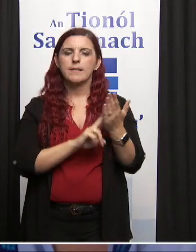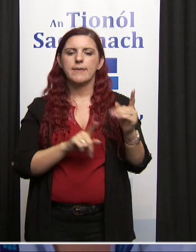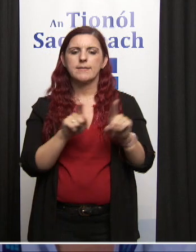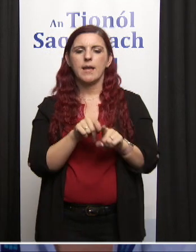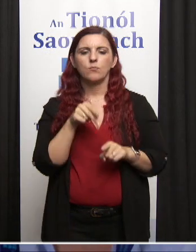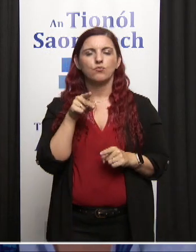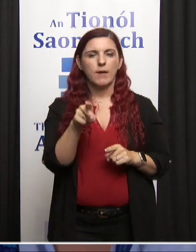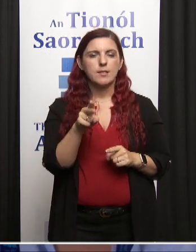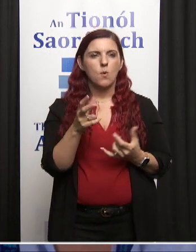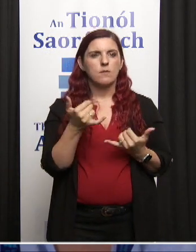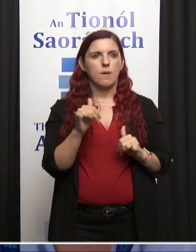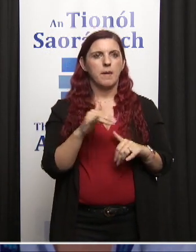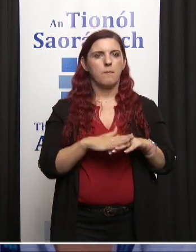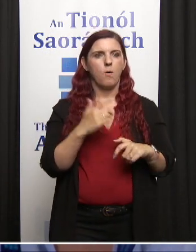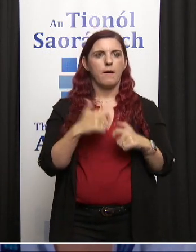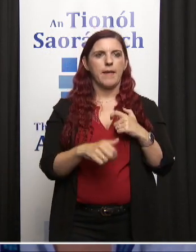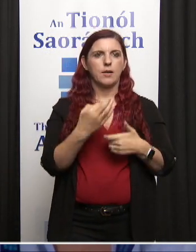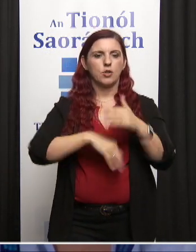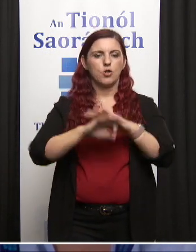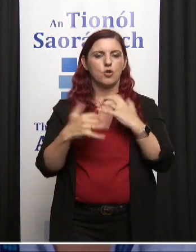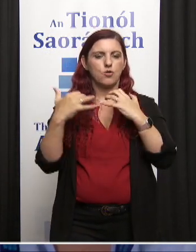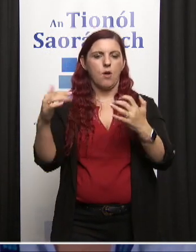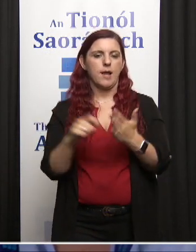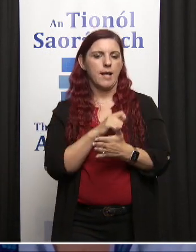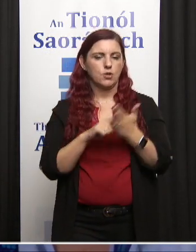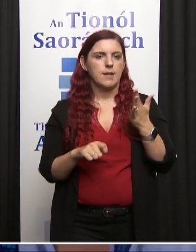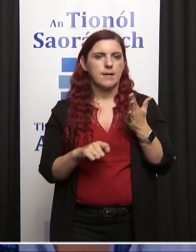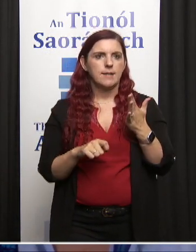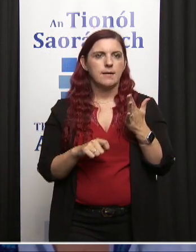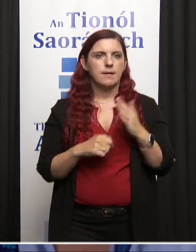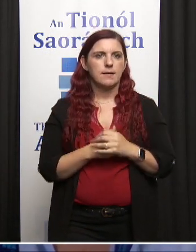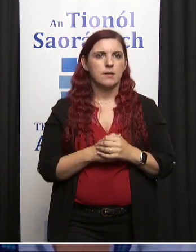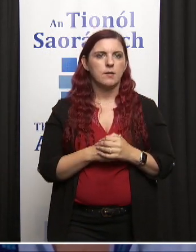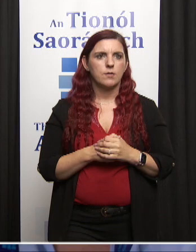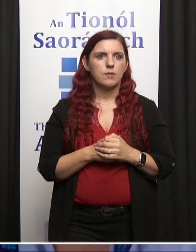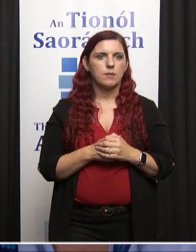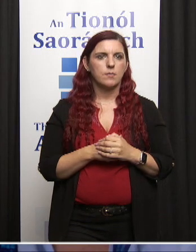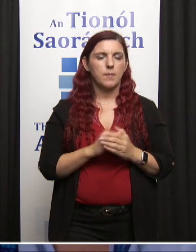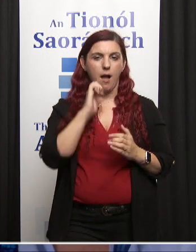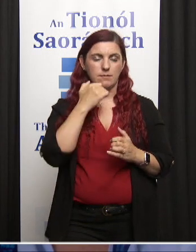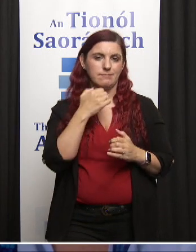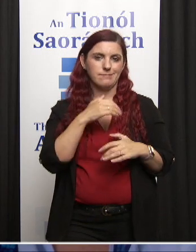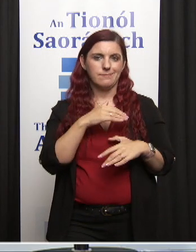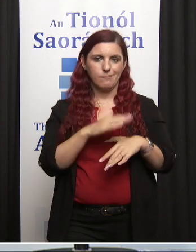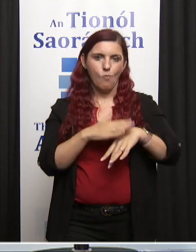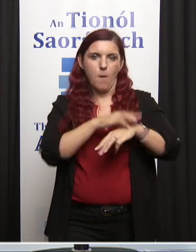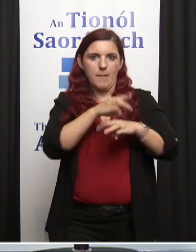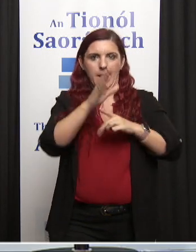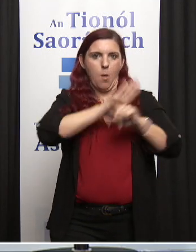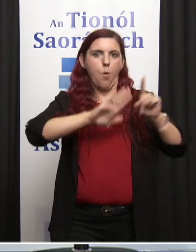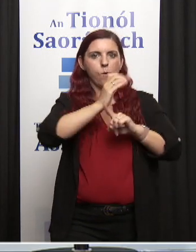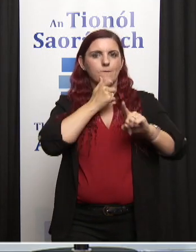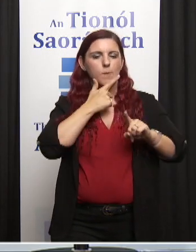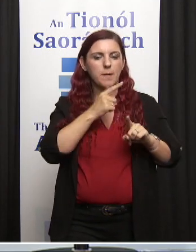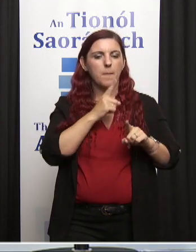ratio, it's likely to be greater than in a Dáil election, where there is a large number of constituencies in the city of Dublin. So,